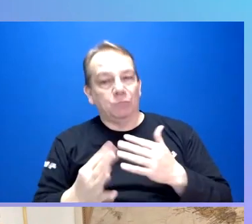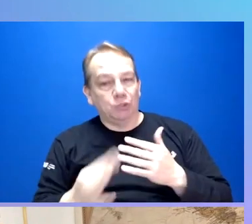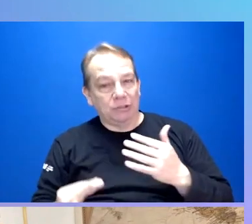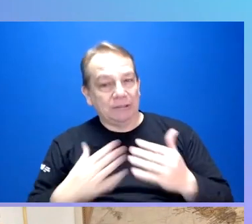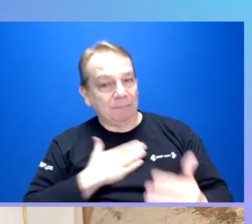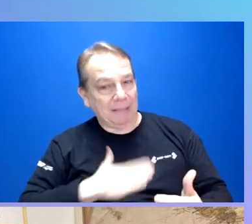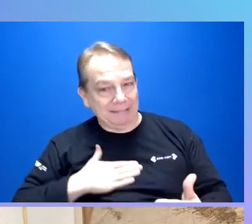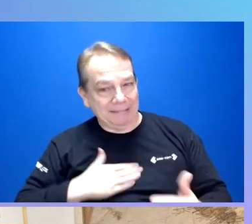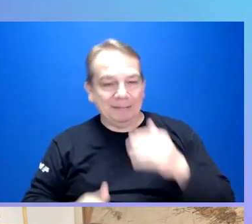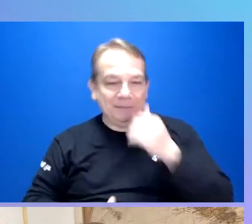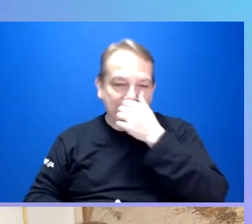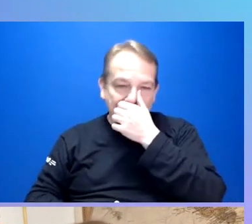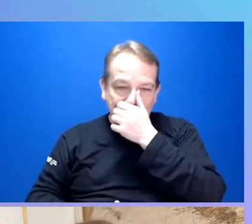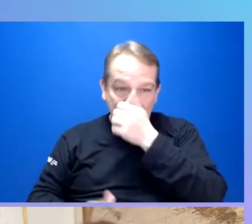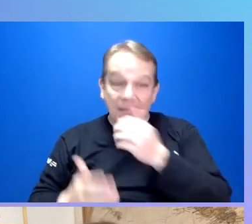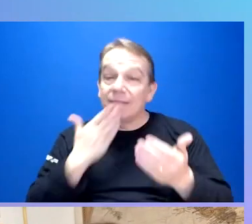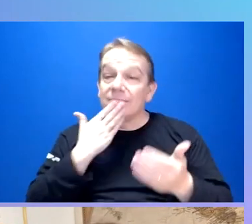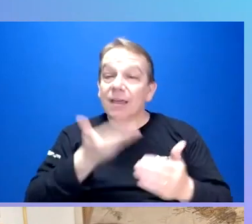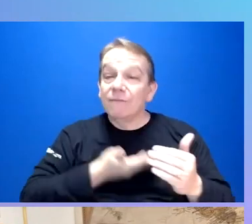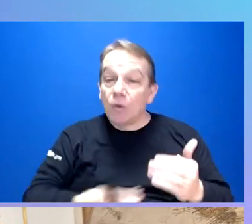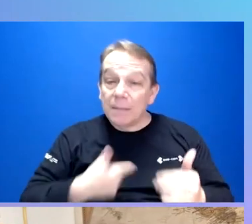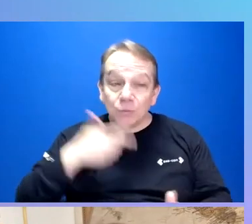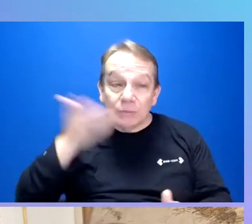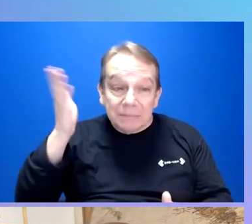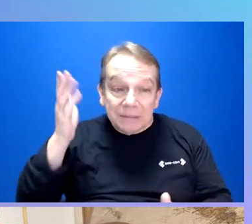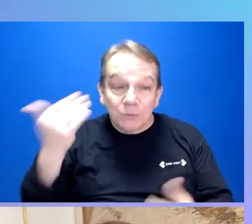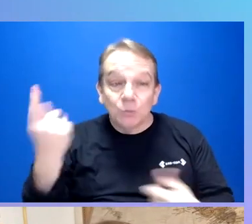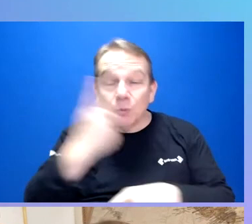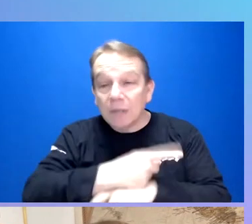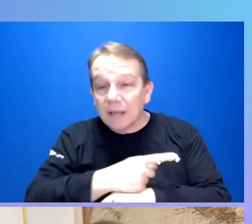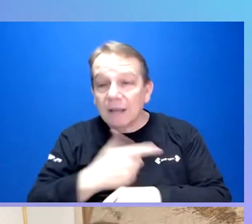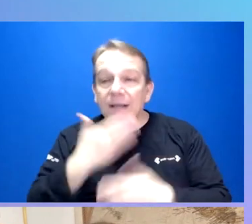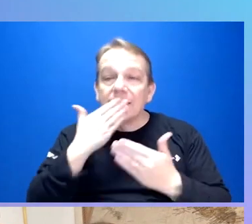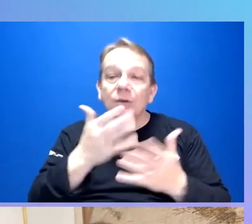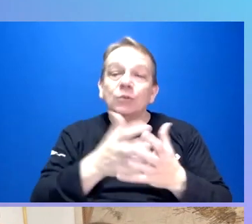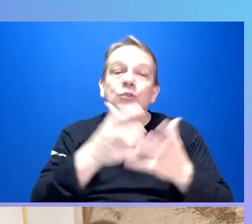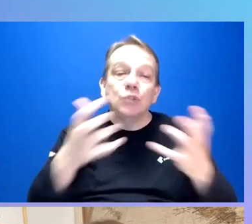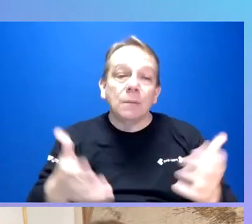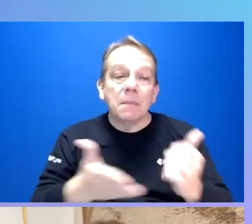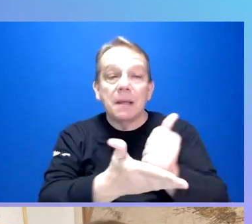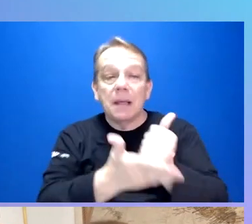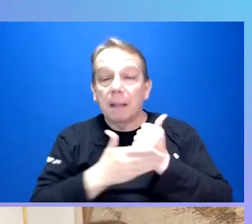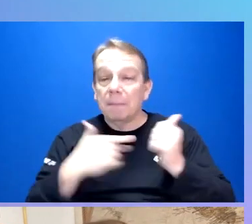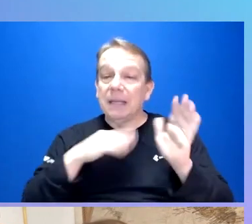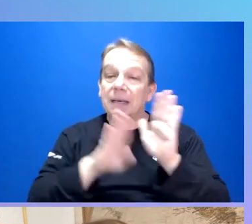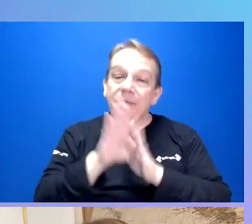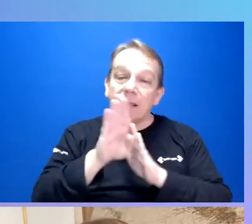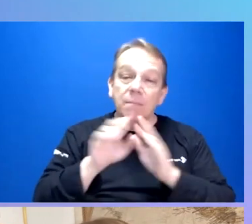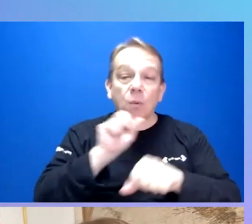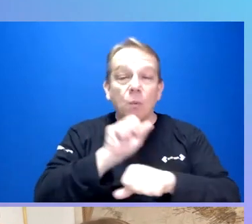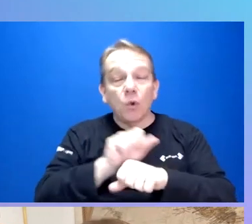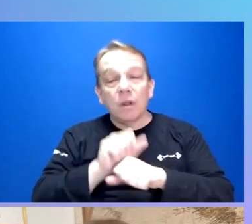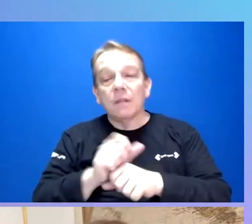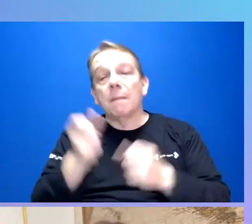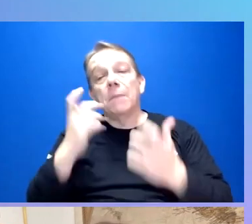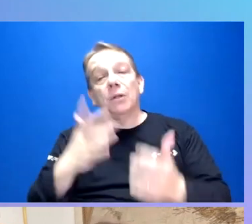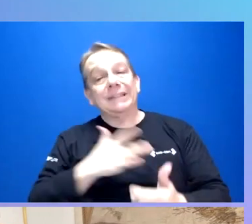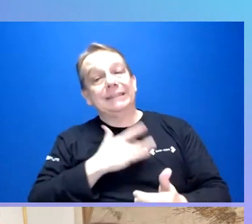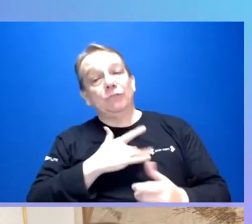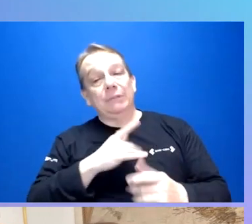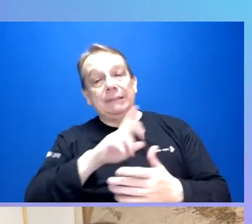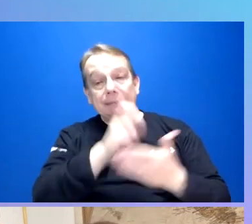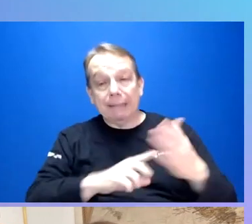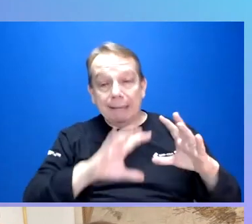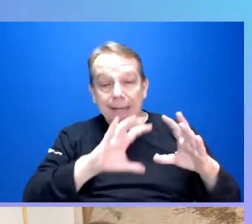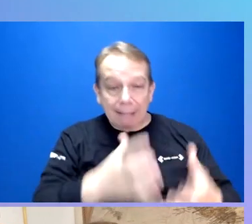So thank you so much for having me today. Thank you so much to everyone who helped develop this work and the multisensory design class. That's